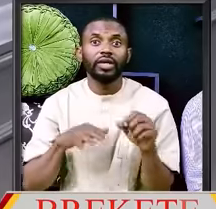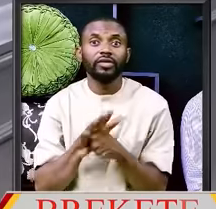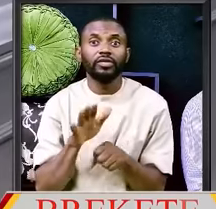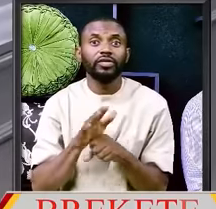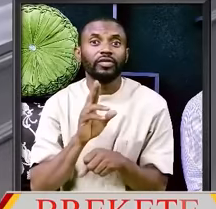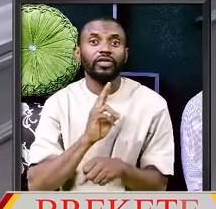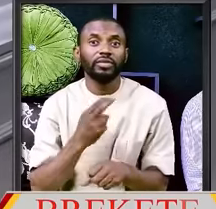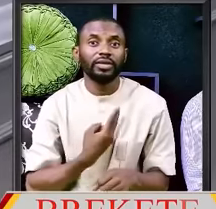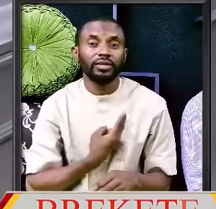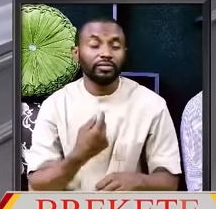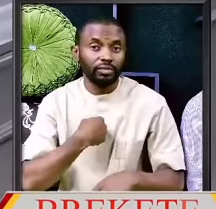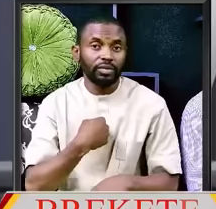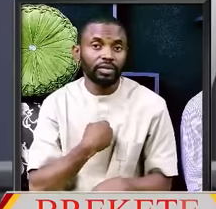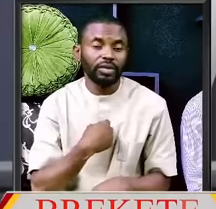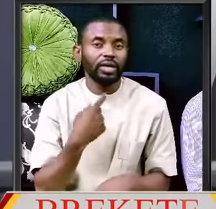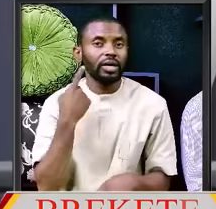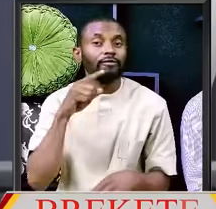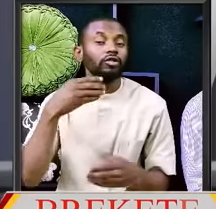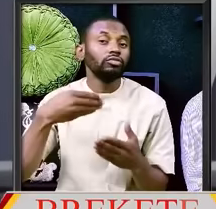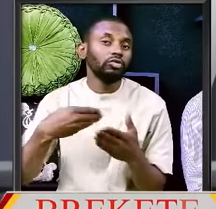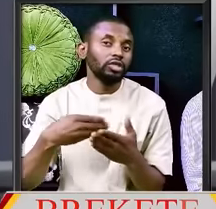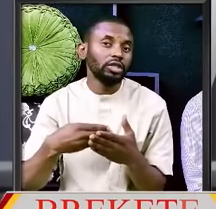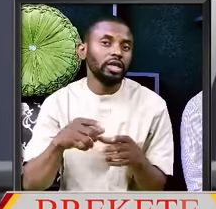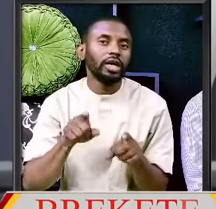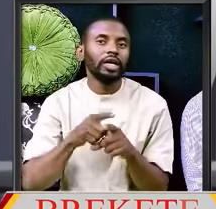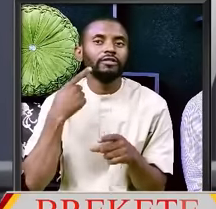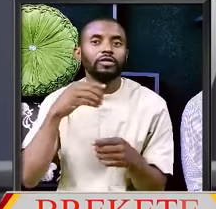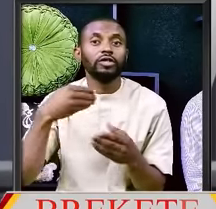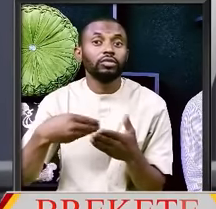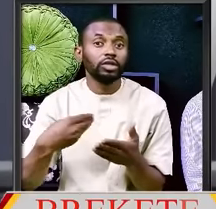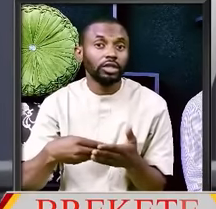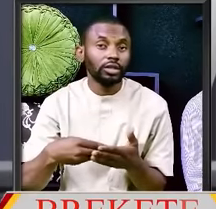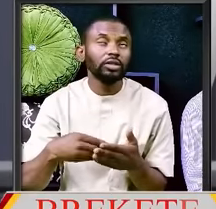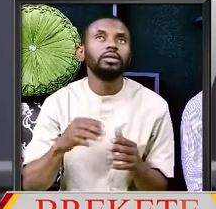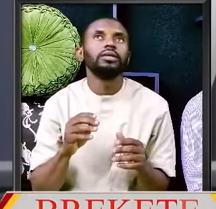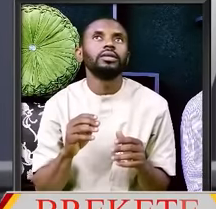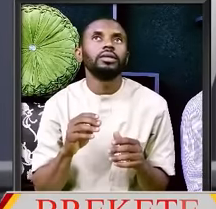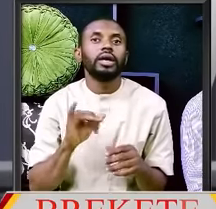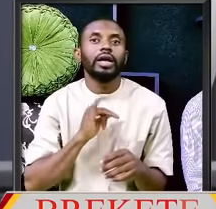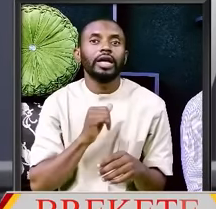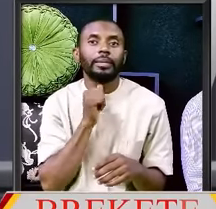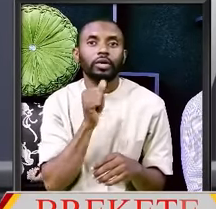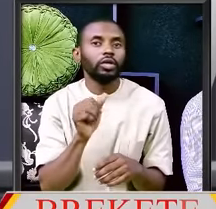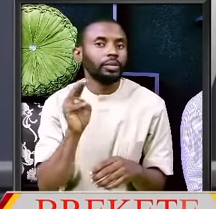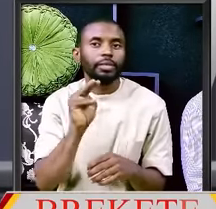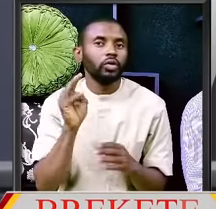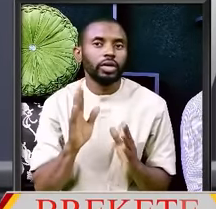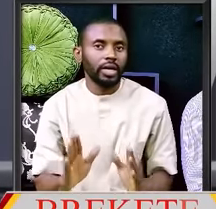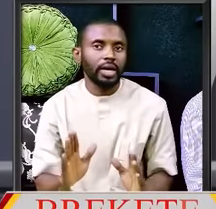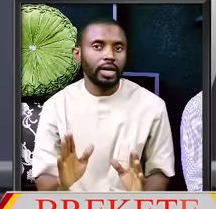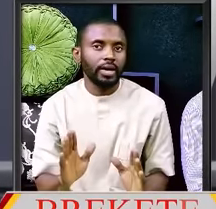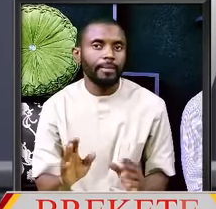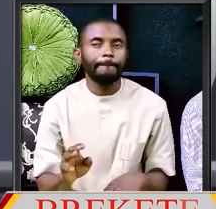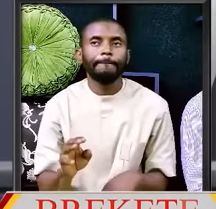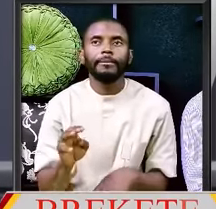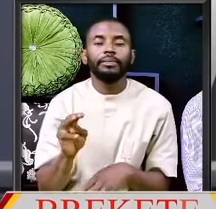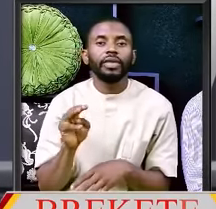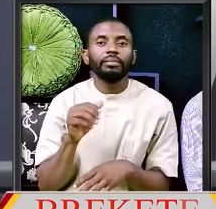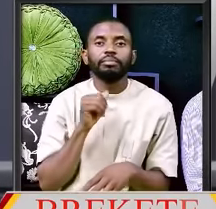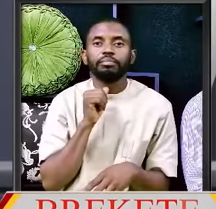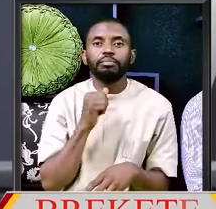me. As for the money, God will back you up. Yes, ma. As for the money, I am not a millionaire. Sorry,